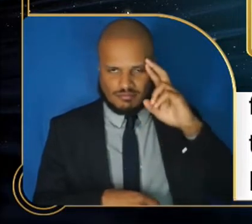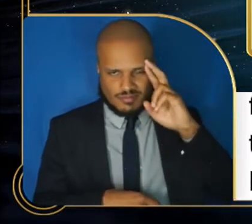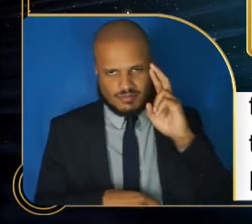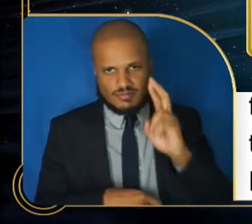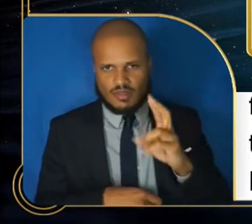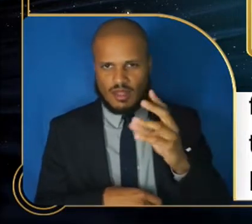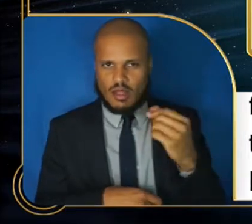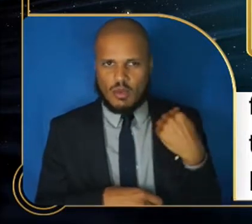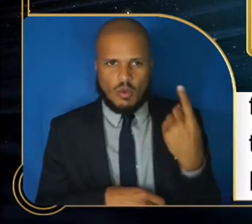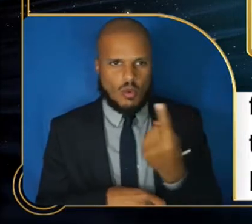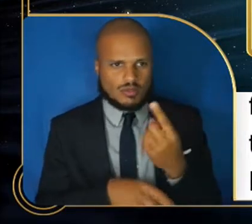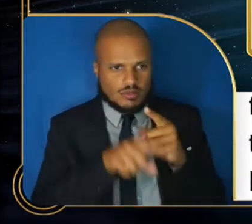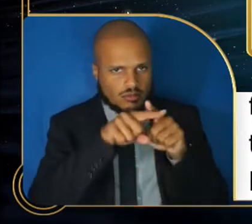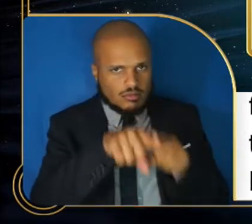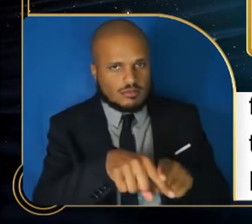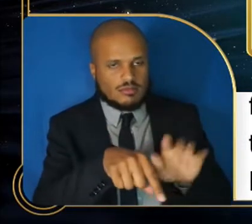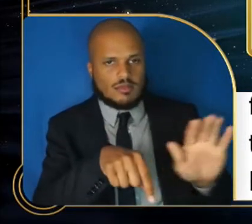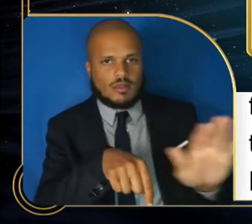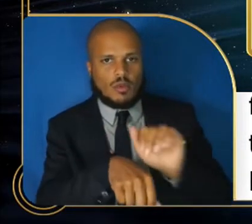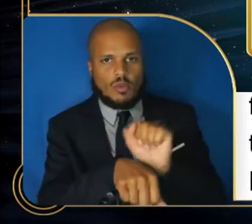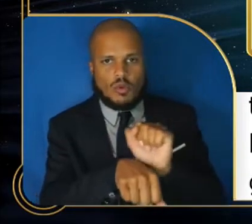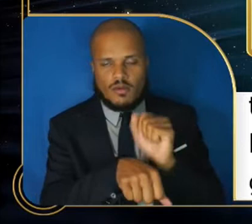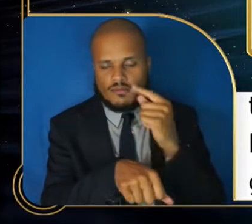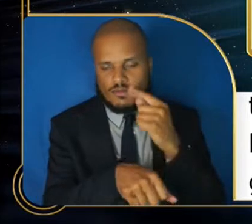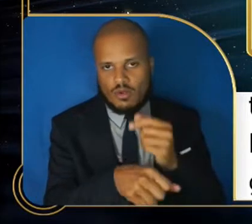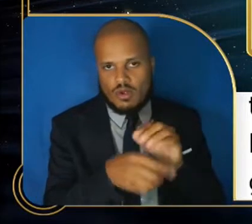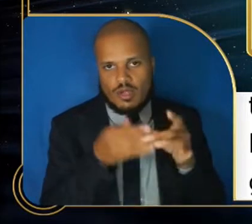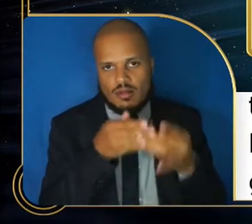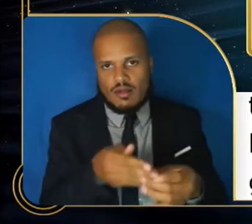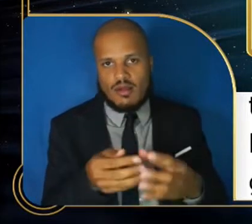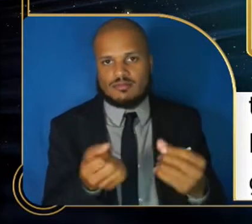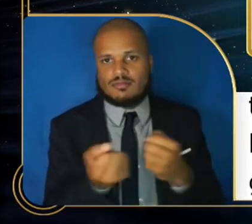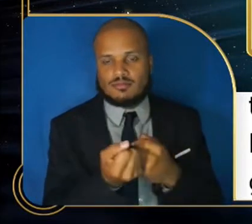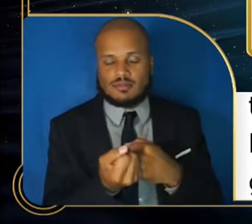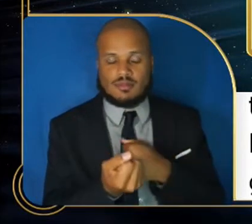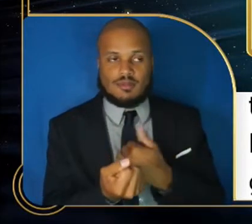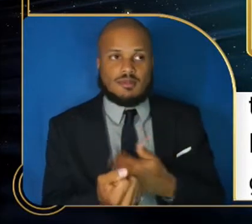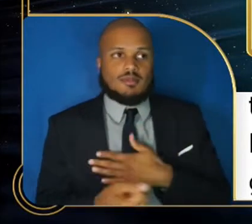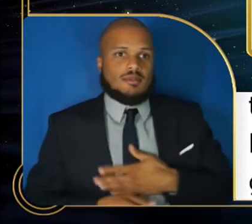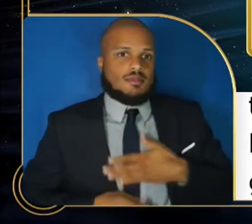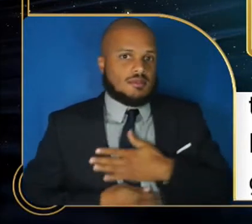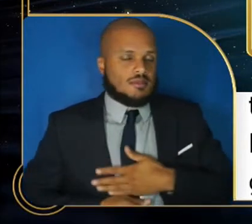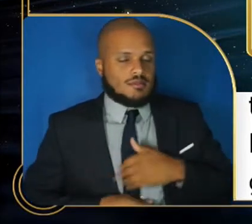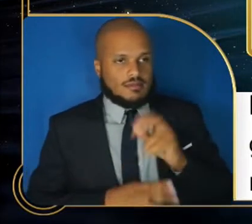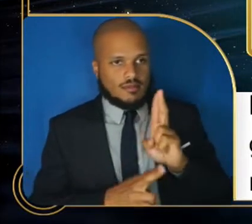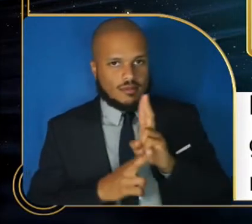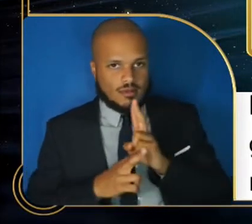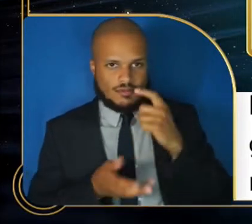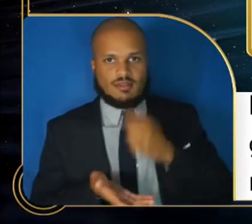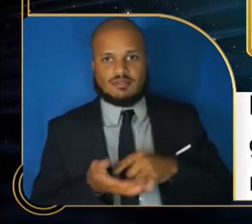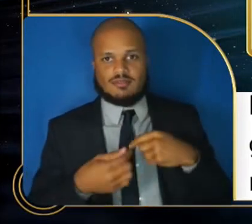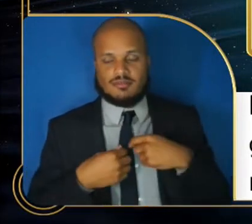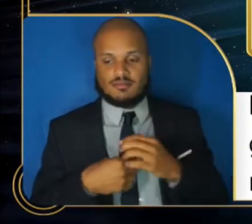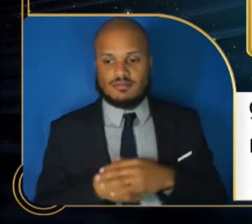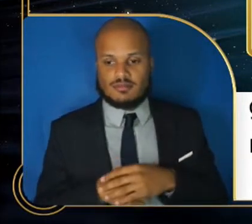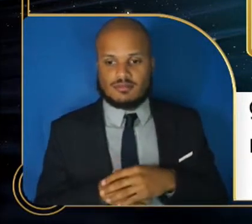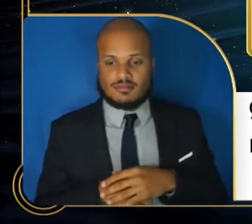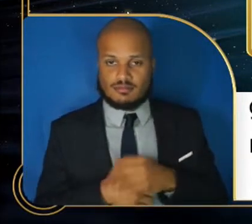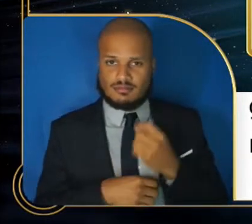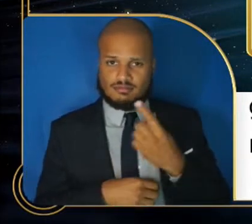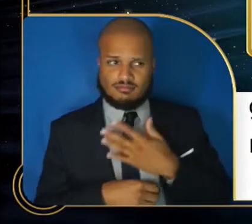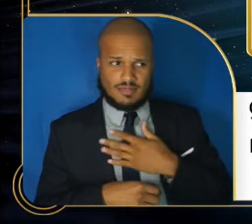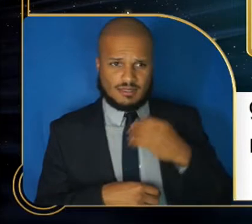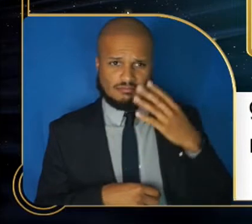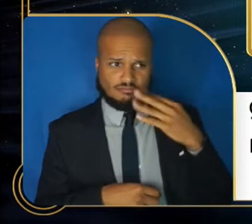Bazelon's work for guidance and support, so I deeply appreciate being recognized in this way. Rooted in my own lived experiences